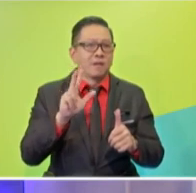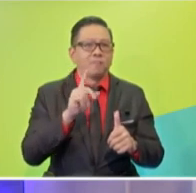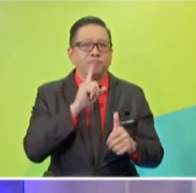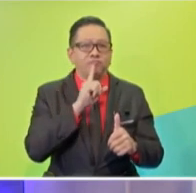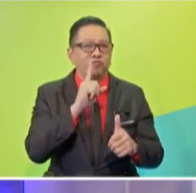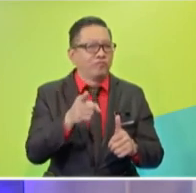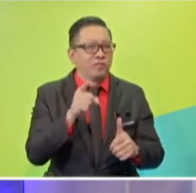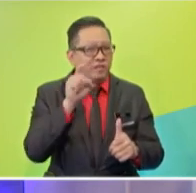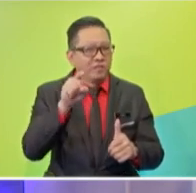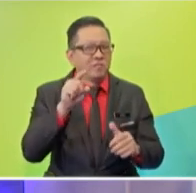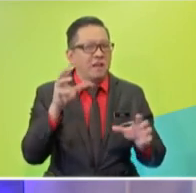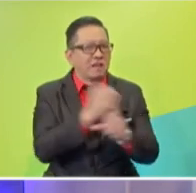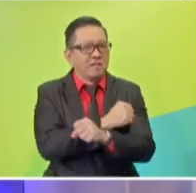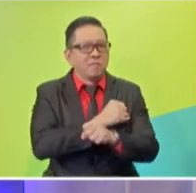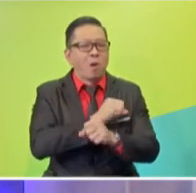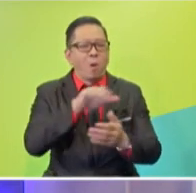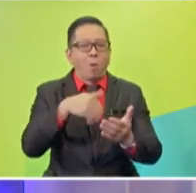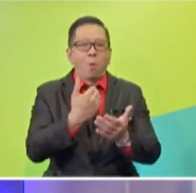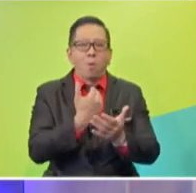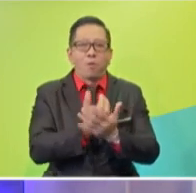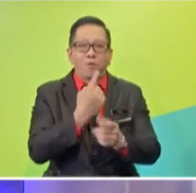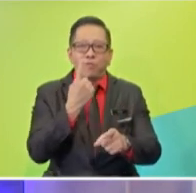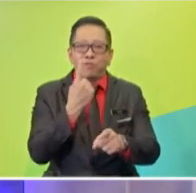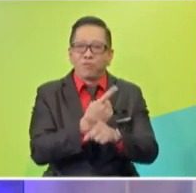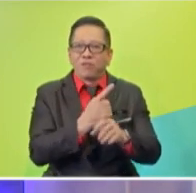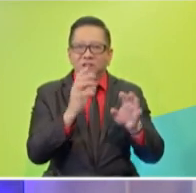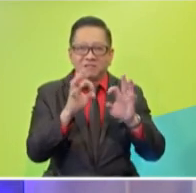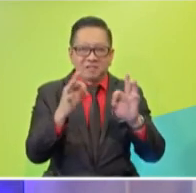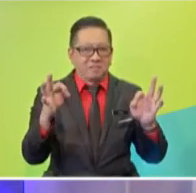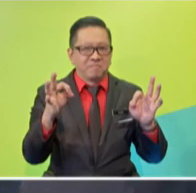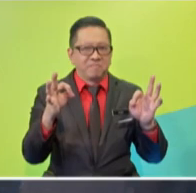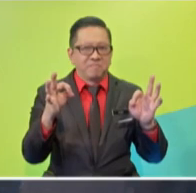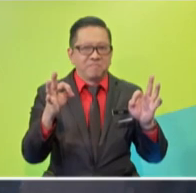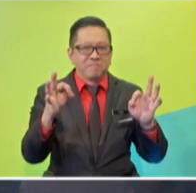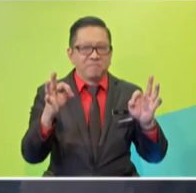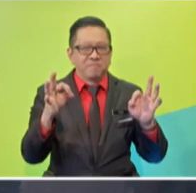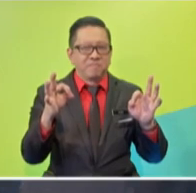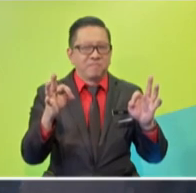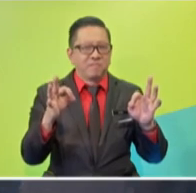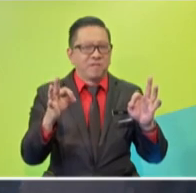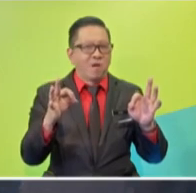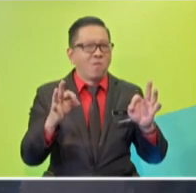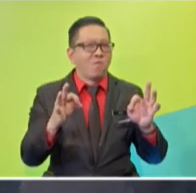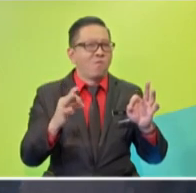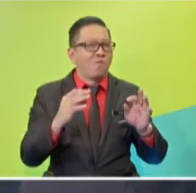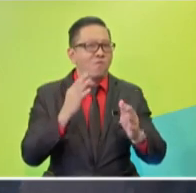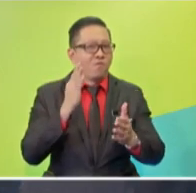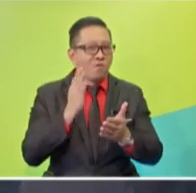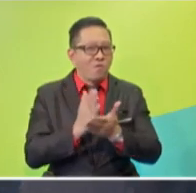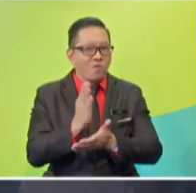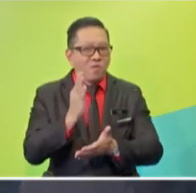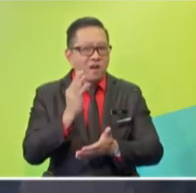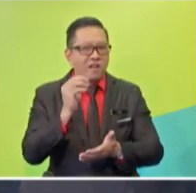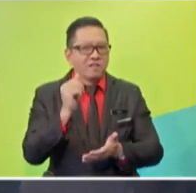sure you can attempt all the statements well. Yes, definitely. You get to cross-check if there's anything you made